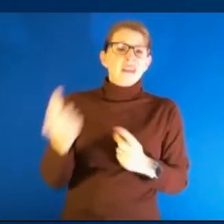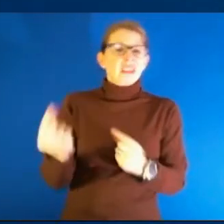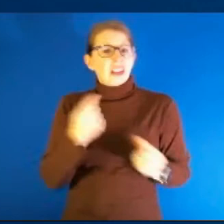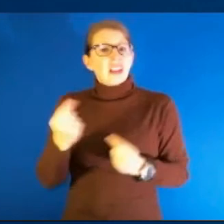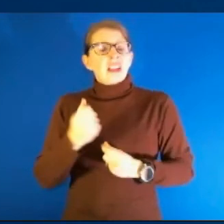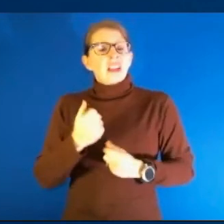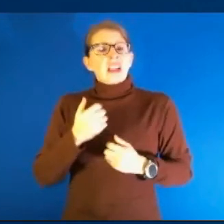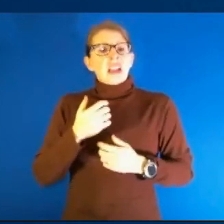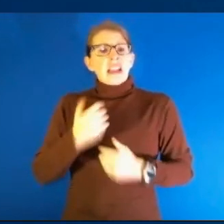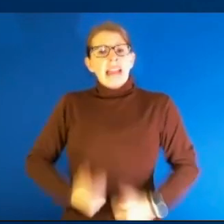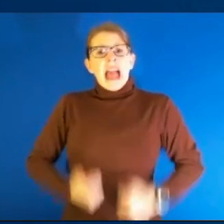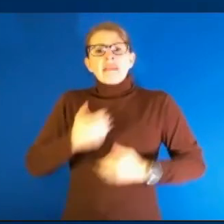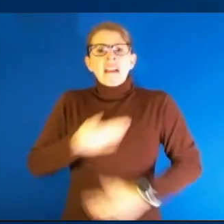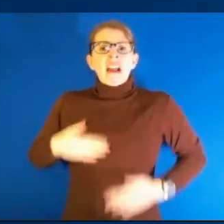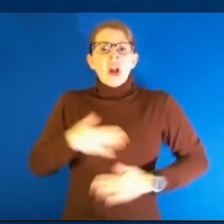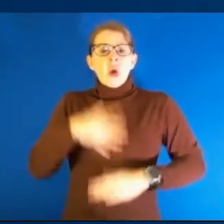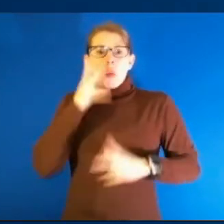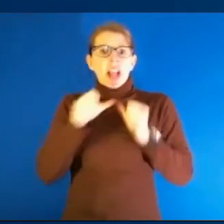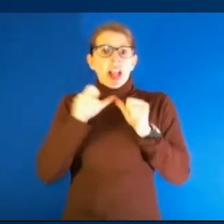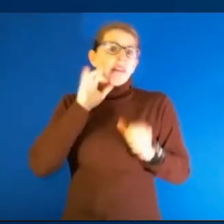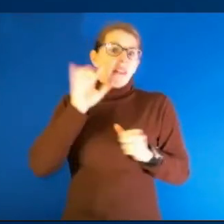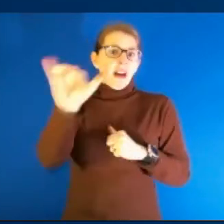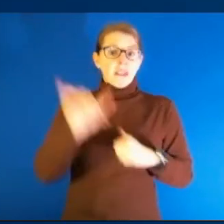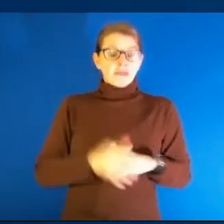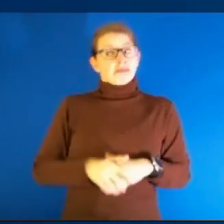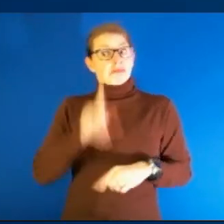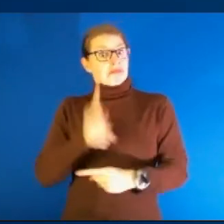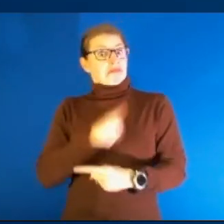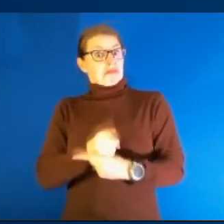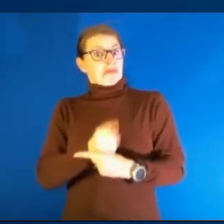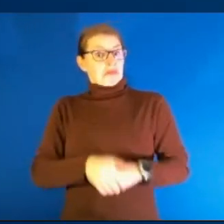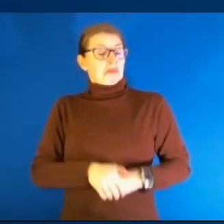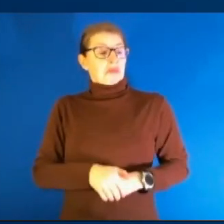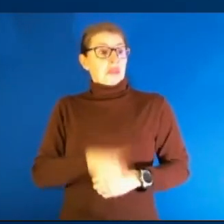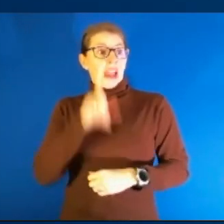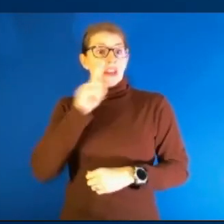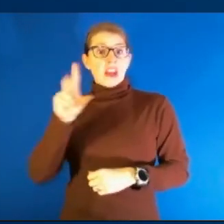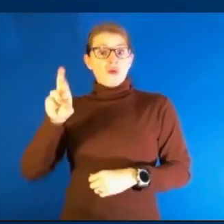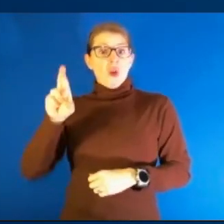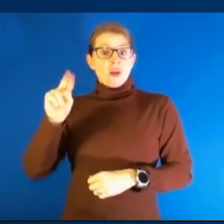forever. And you know what? I think that is true. I think this coronavirus is going to be